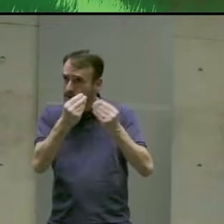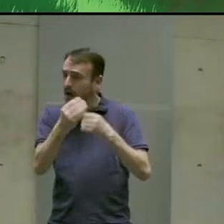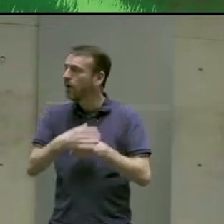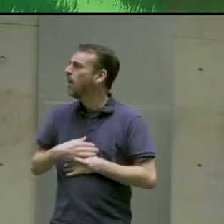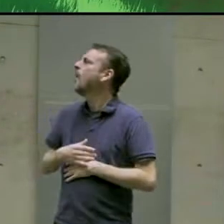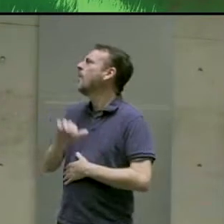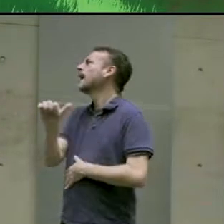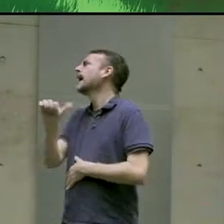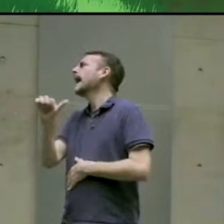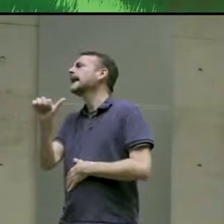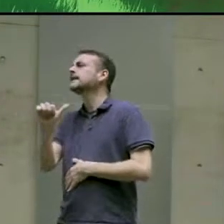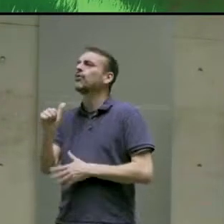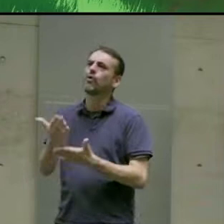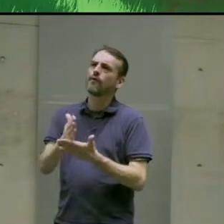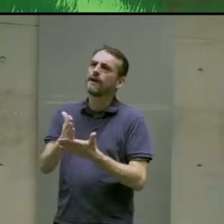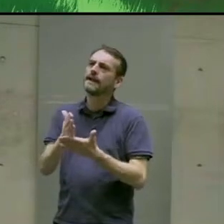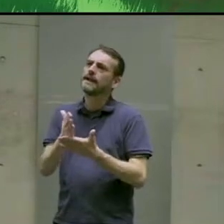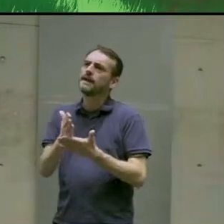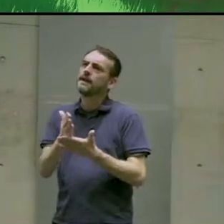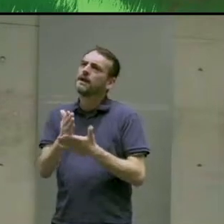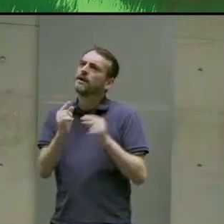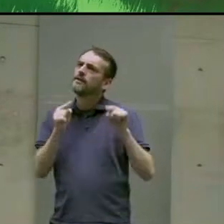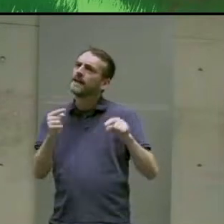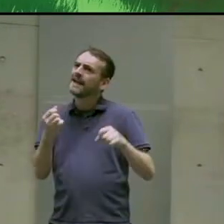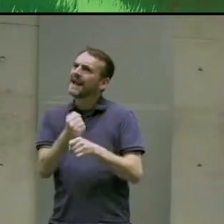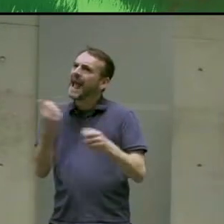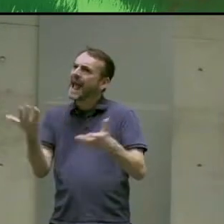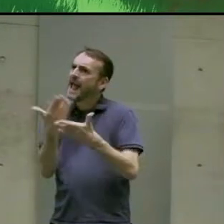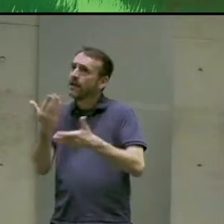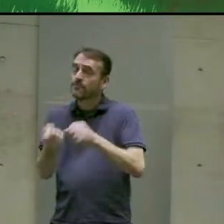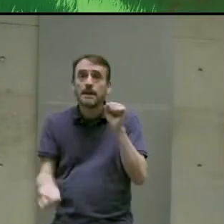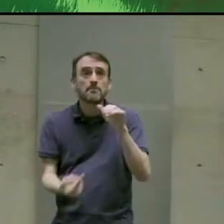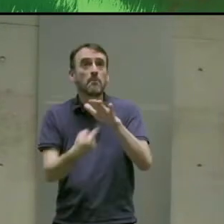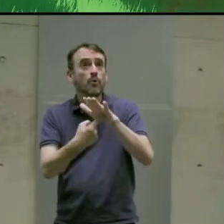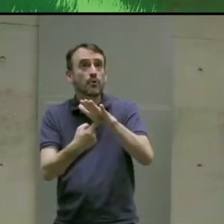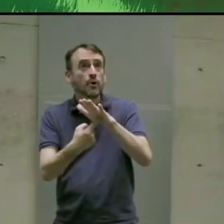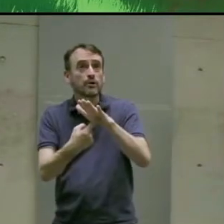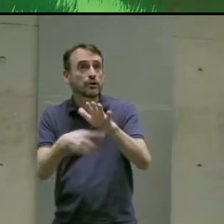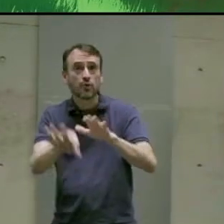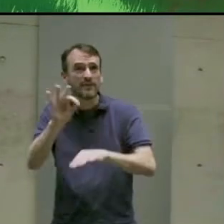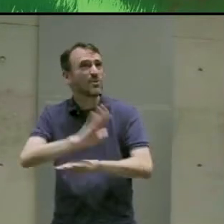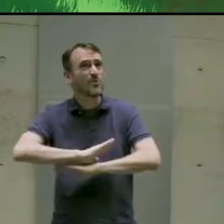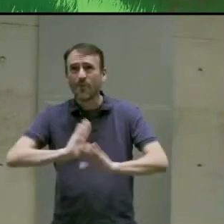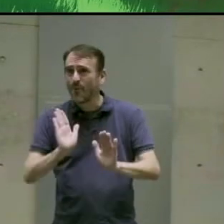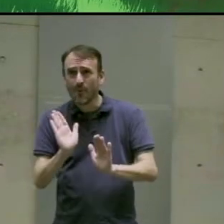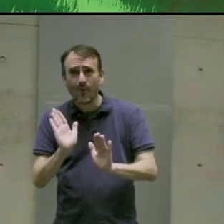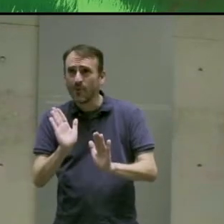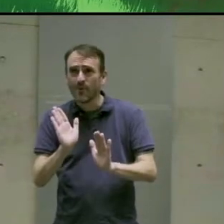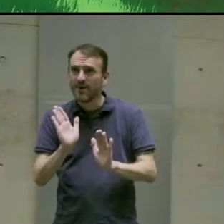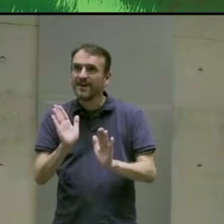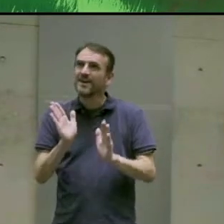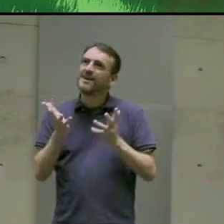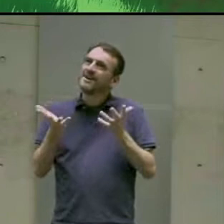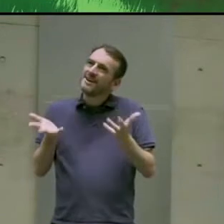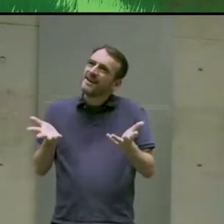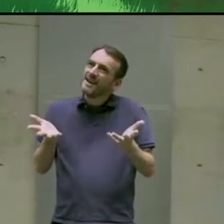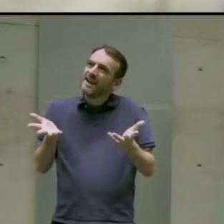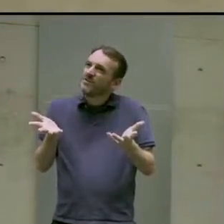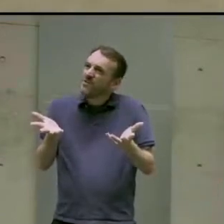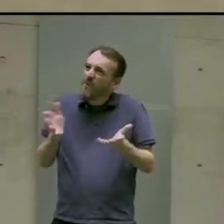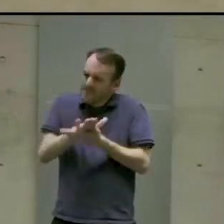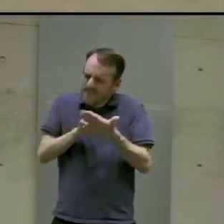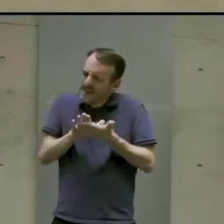really. Does it have a significant thing in the game? No, nothing really happens differently depending on what you choose. This is not a meaningful